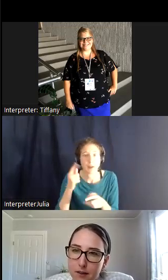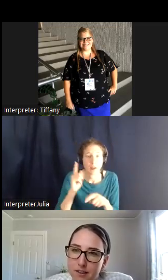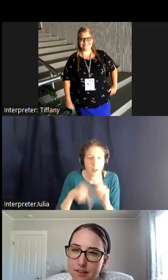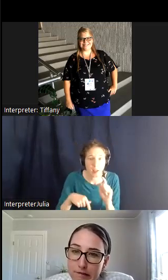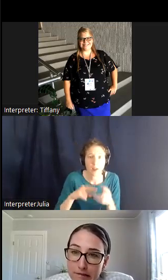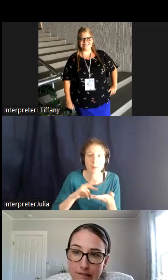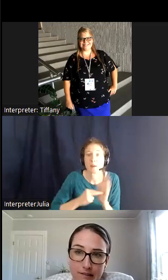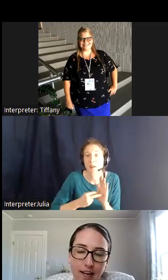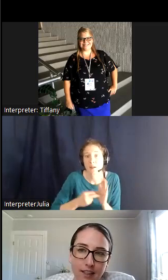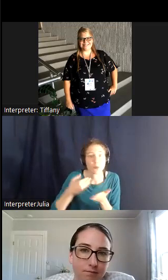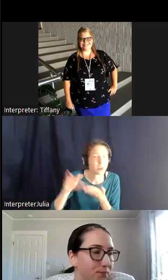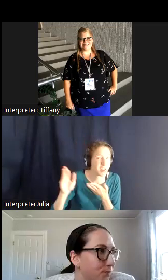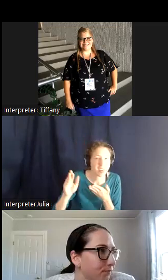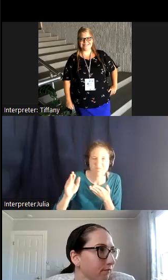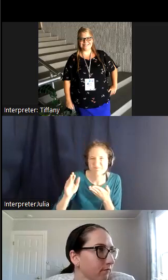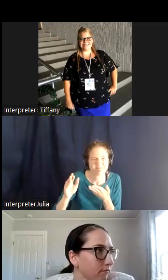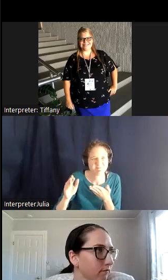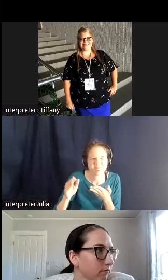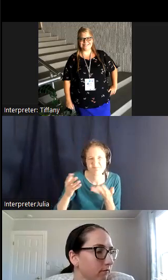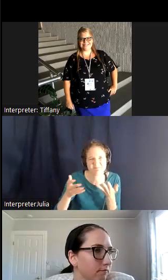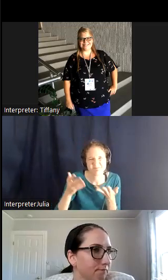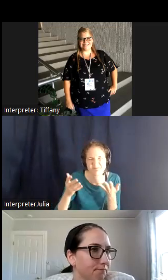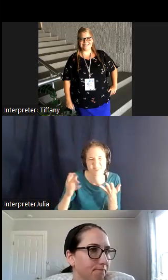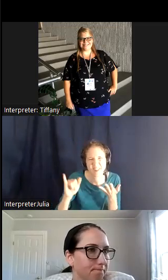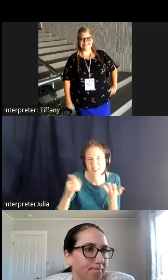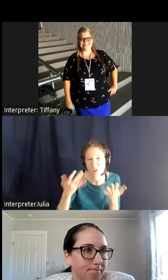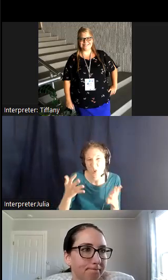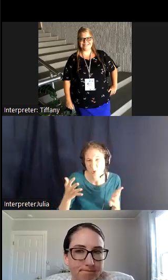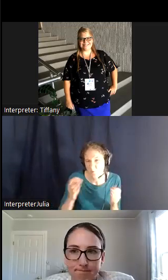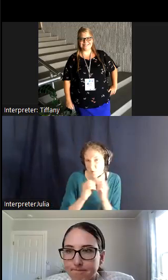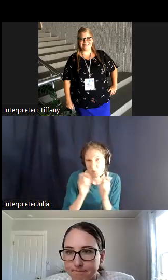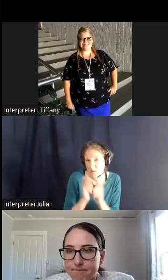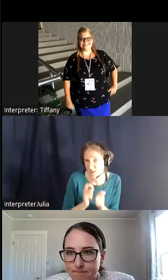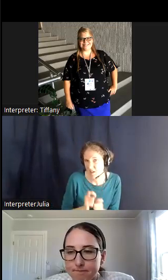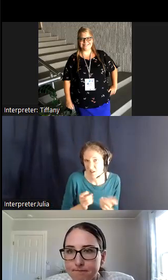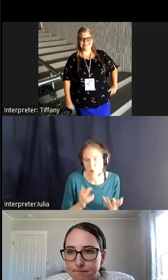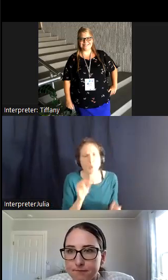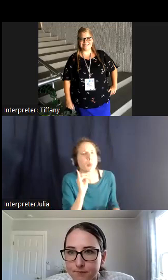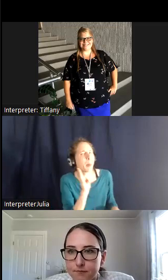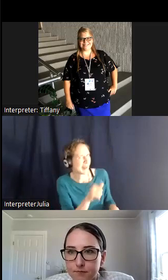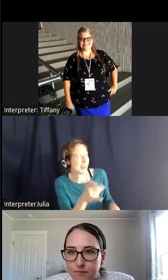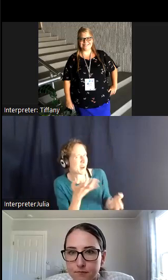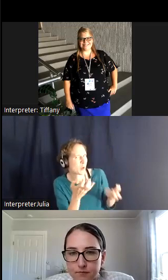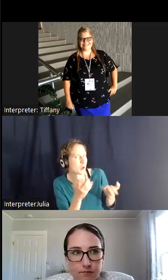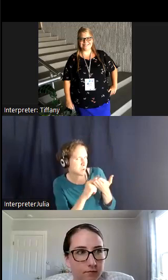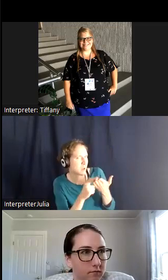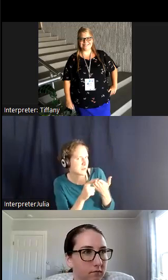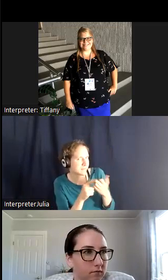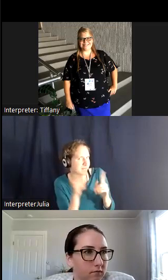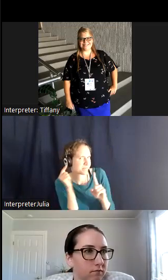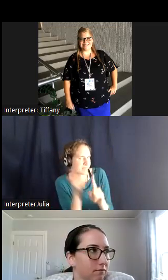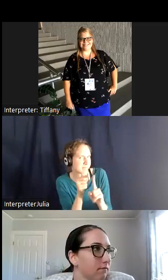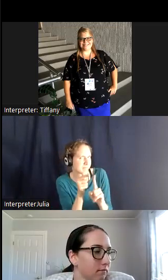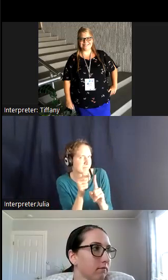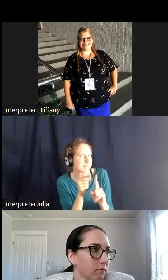offer around that. No, that was essentially what I was driving at. So Daphne, we may have to get back to you